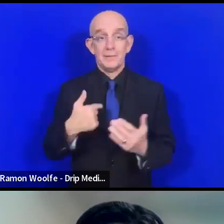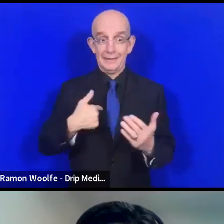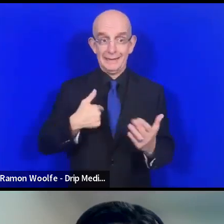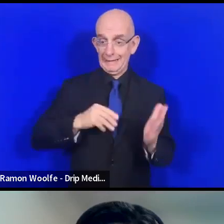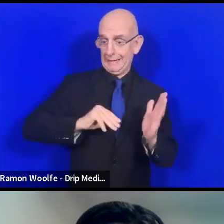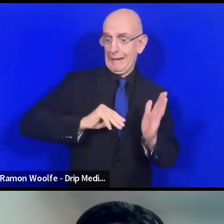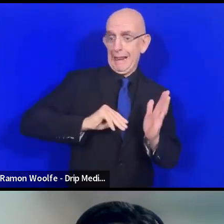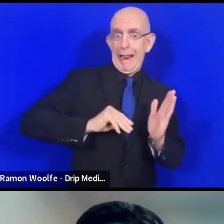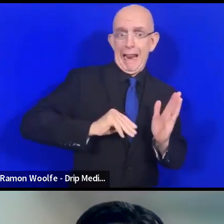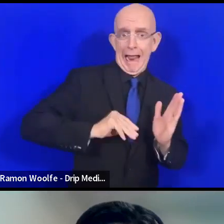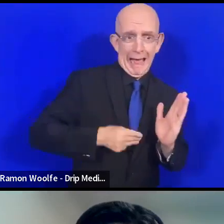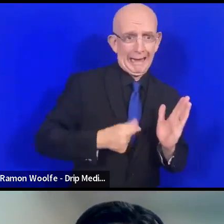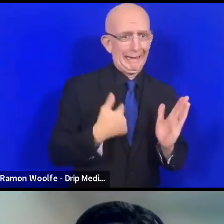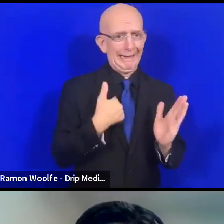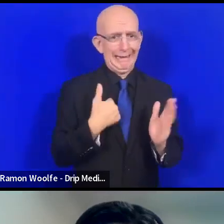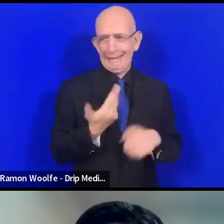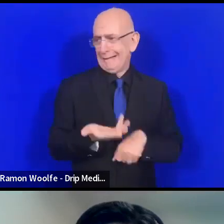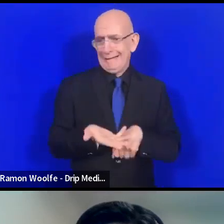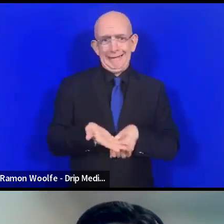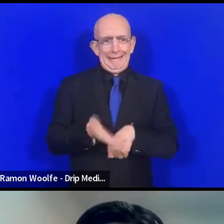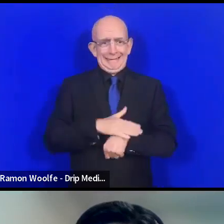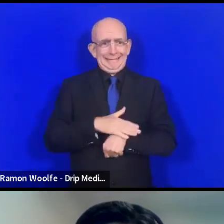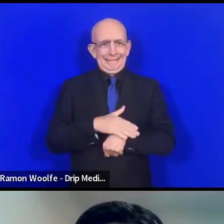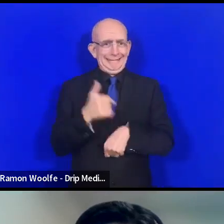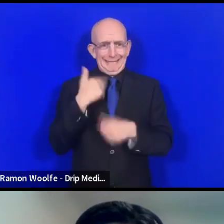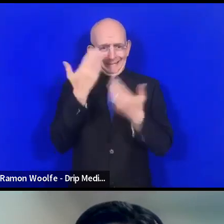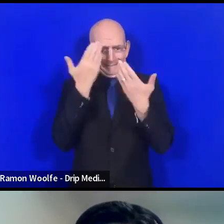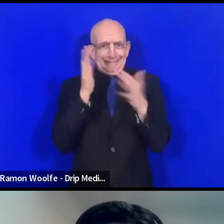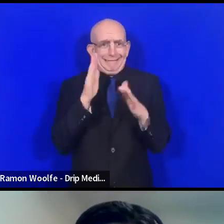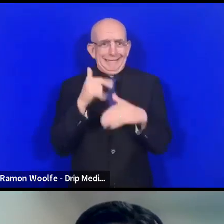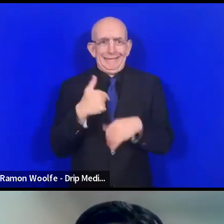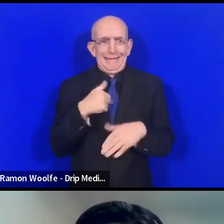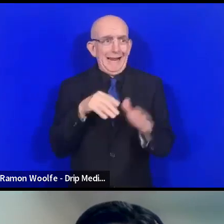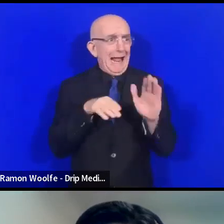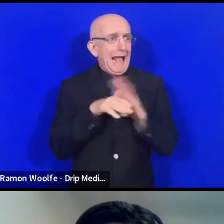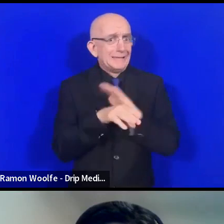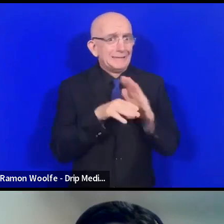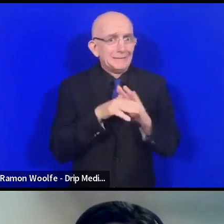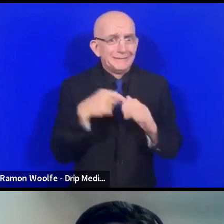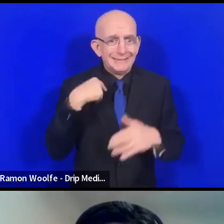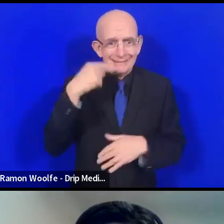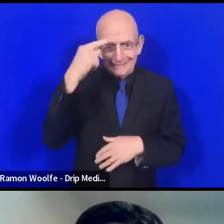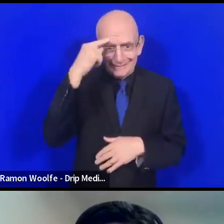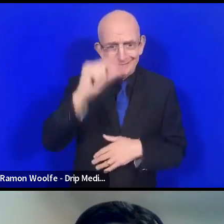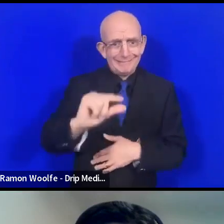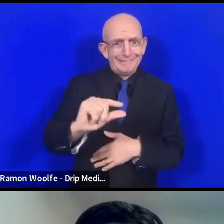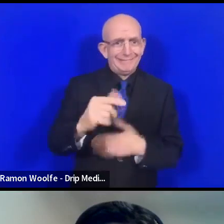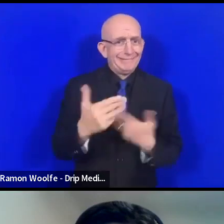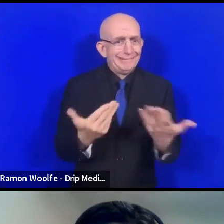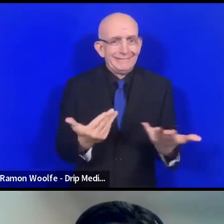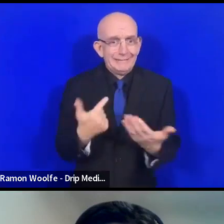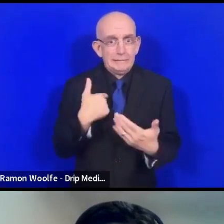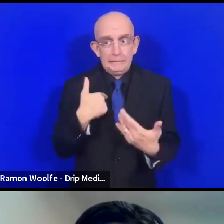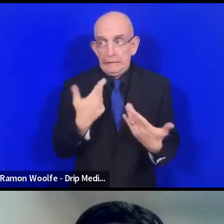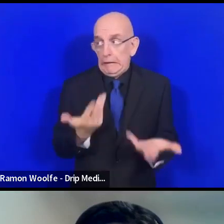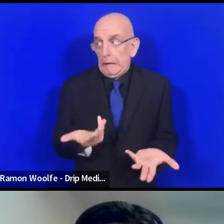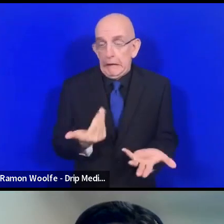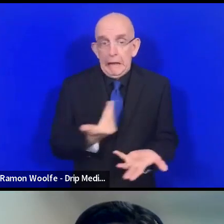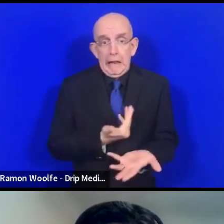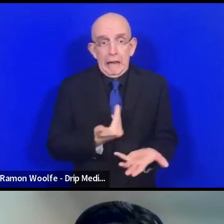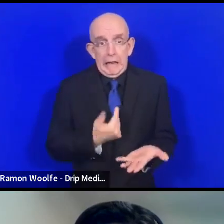thinking about accessibility at the forefront, and they're afraid to fail or that they think that they have to